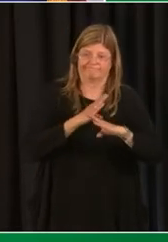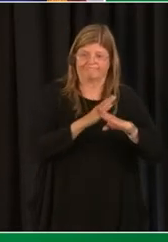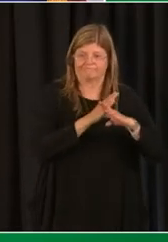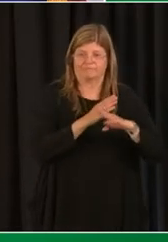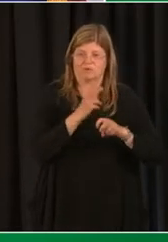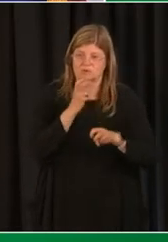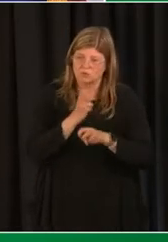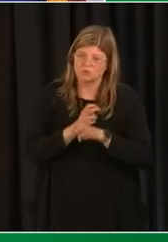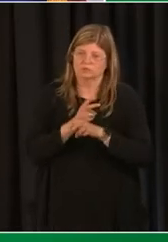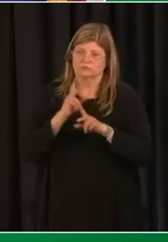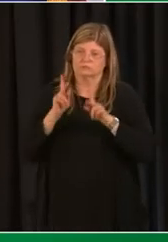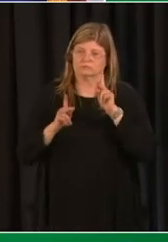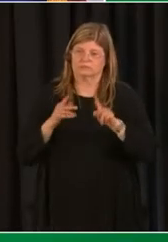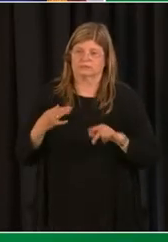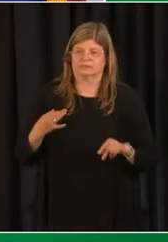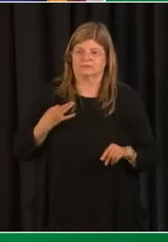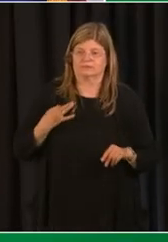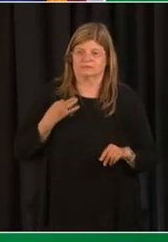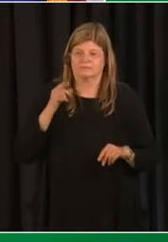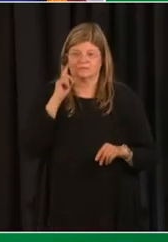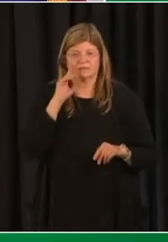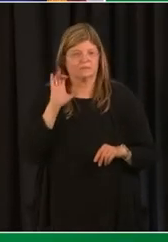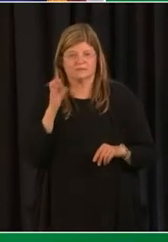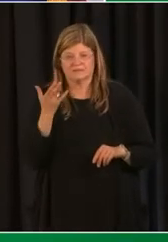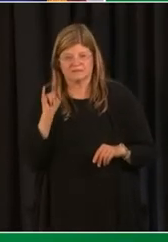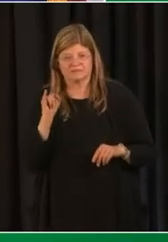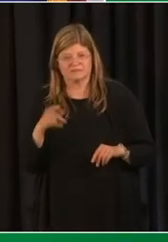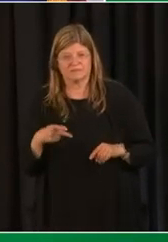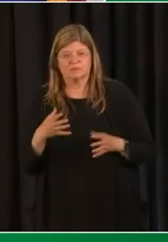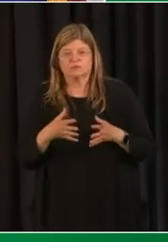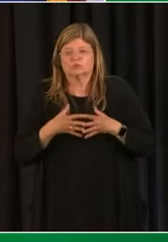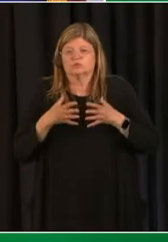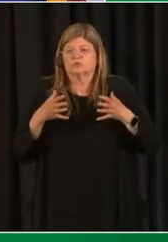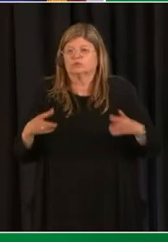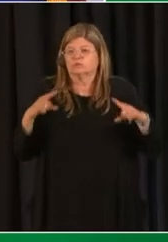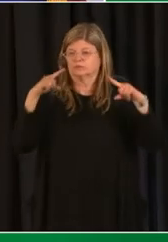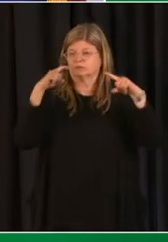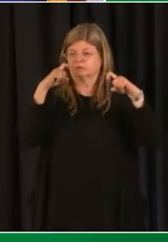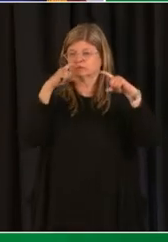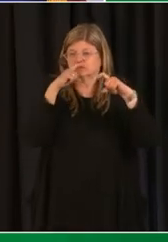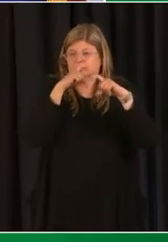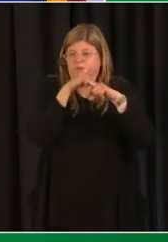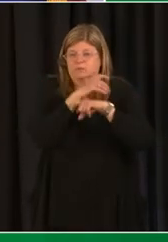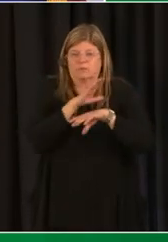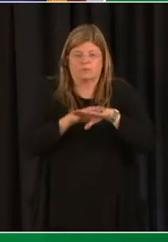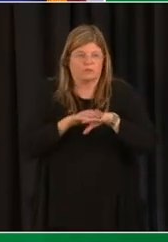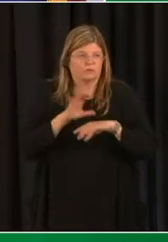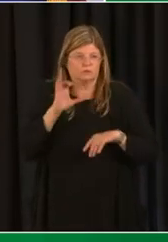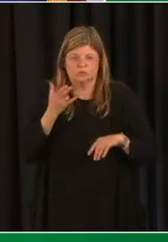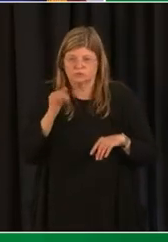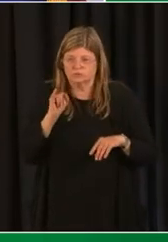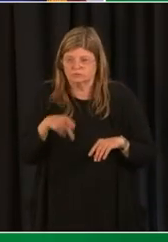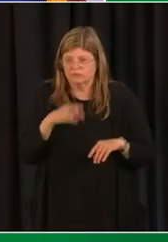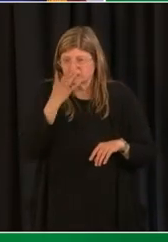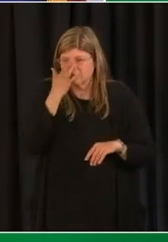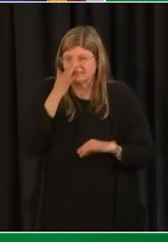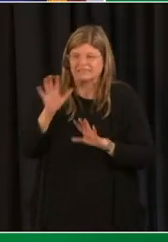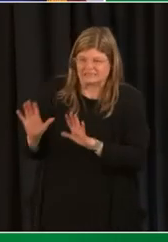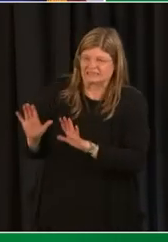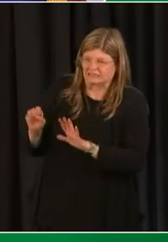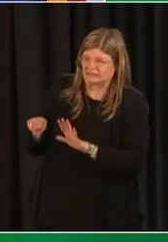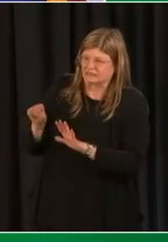the application, some clarity and guidance needed on how to approach the application for CHAP. Sure, and that's precisely what